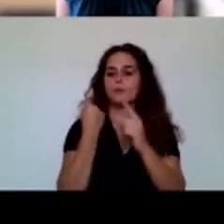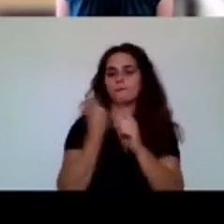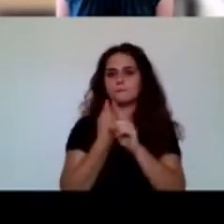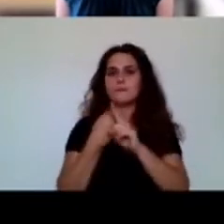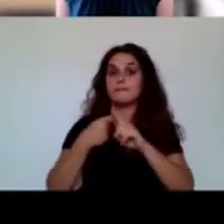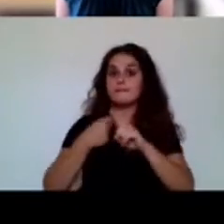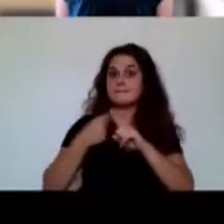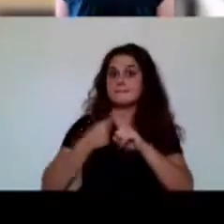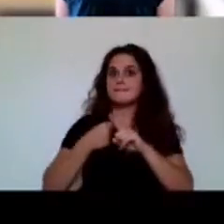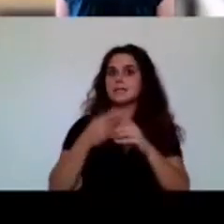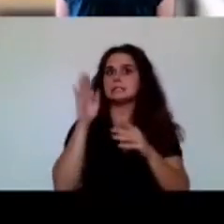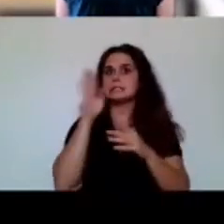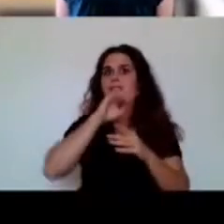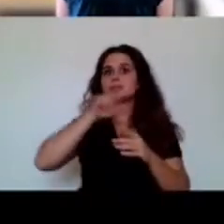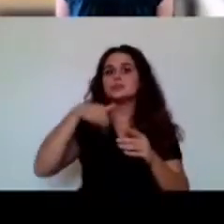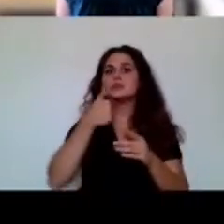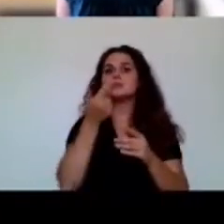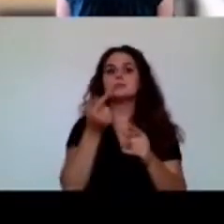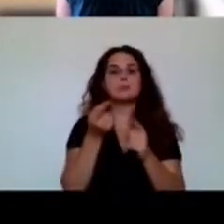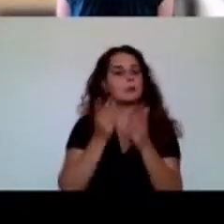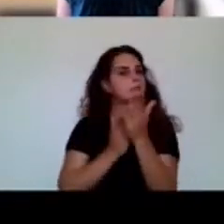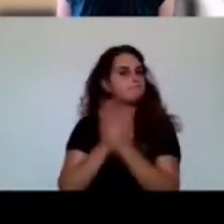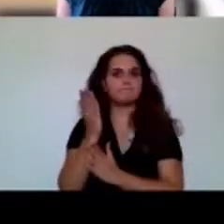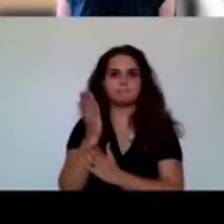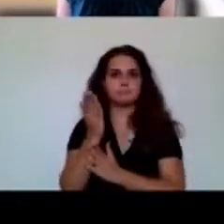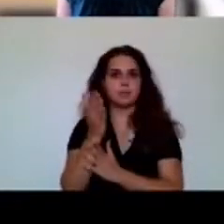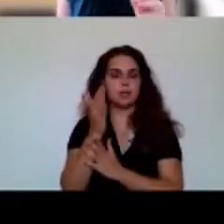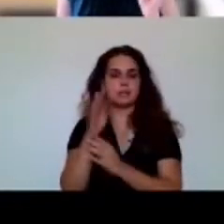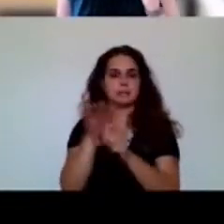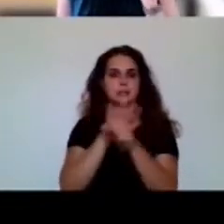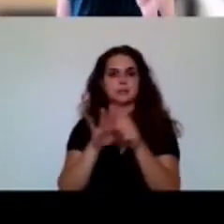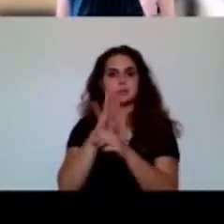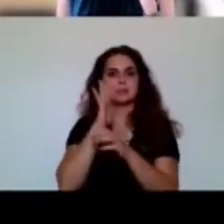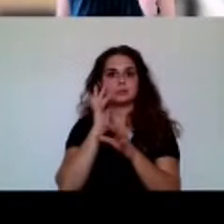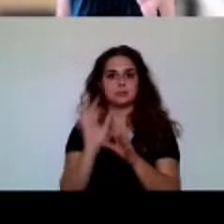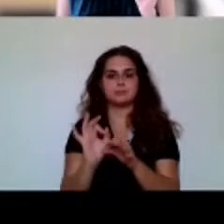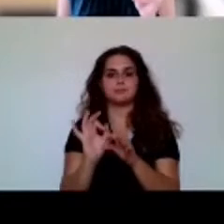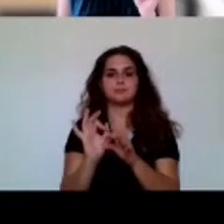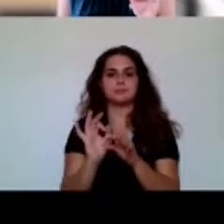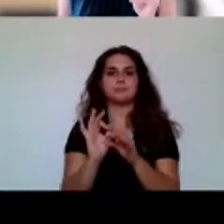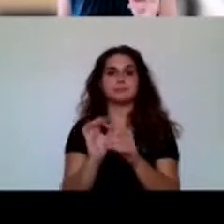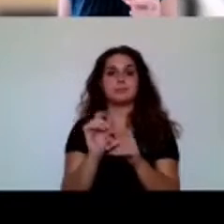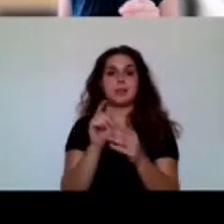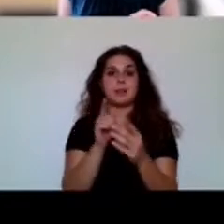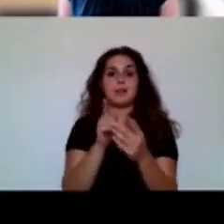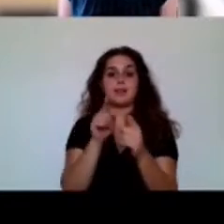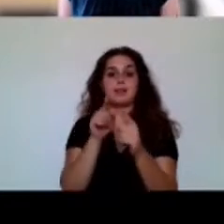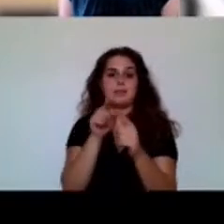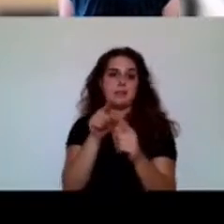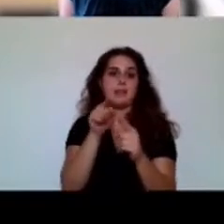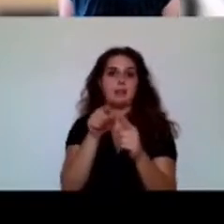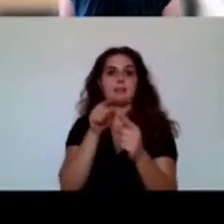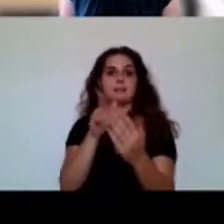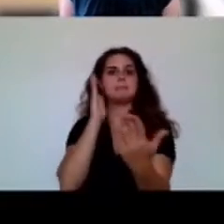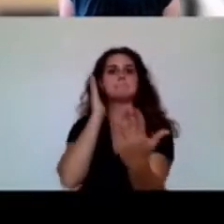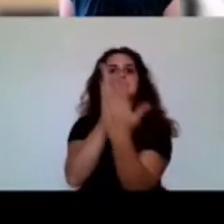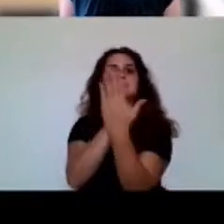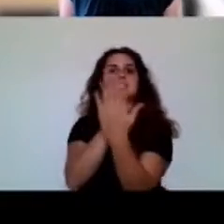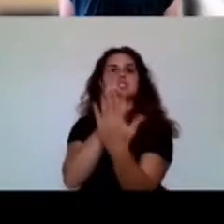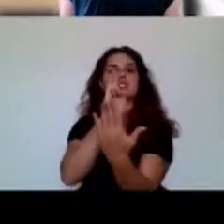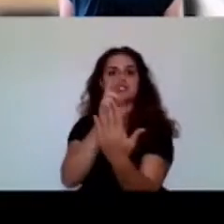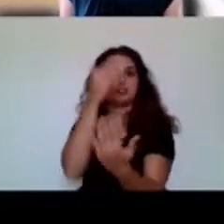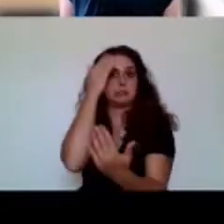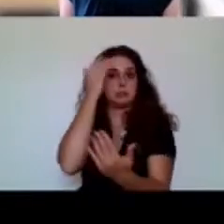happens if we allow them to keep throwing under these conditions. Instead of continuing to hit the target perfectly, like you might